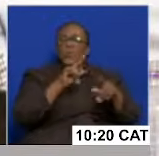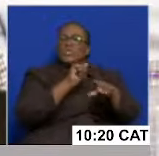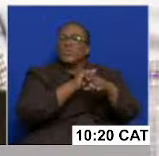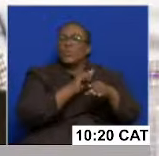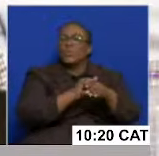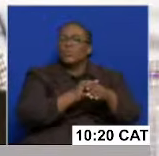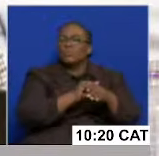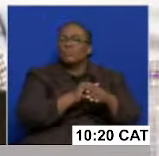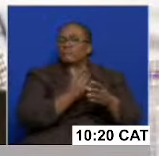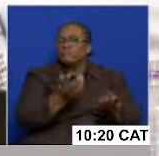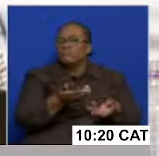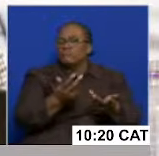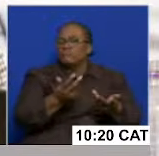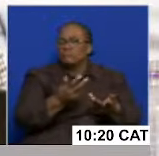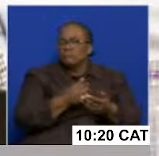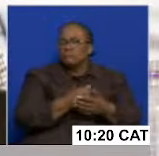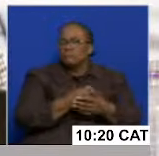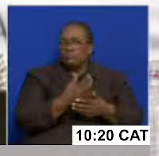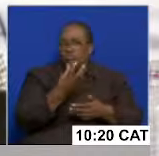information?